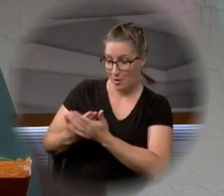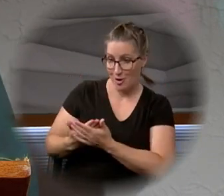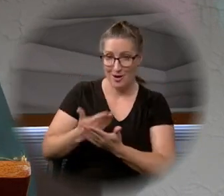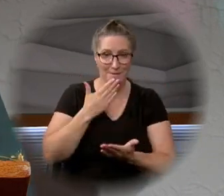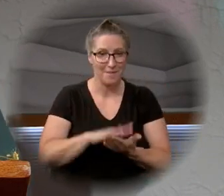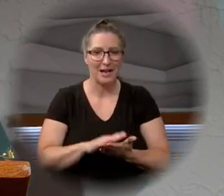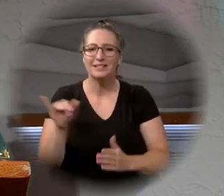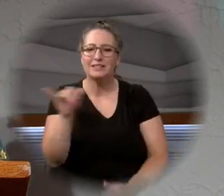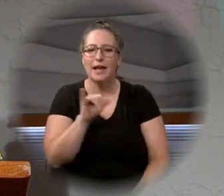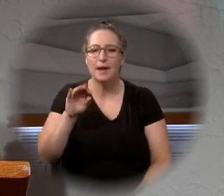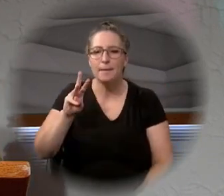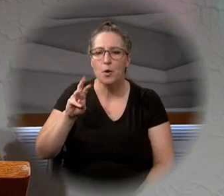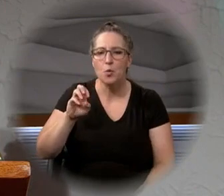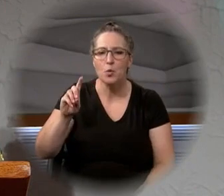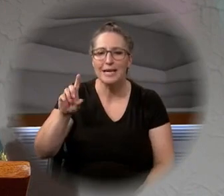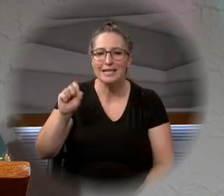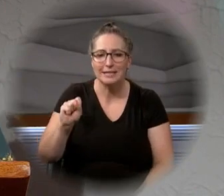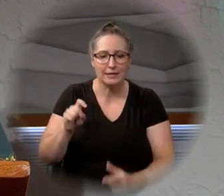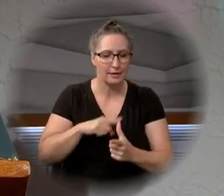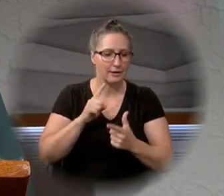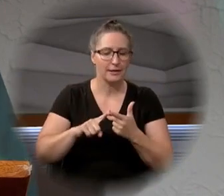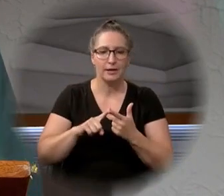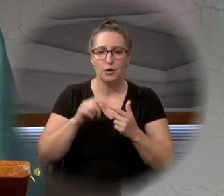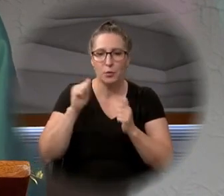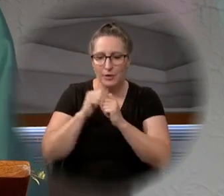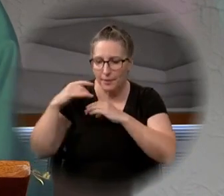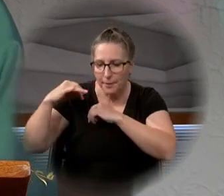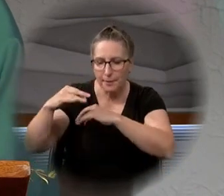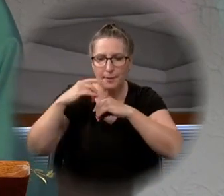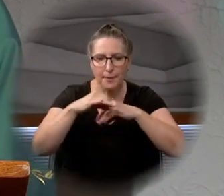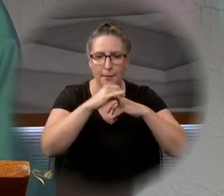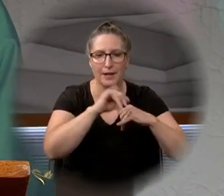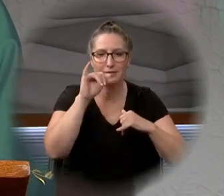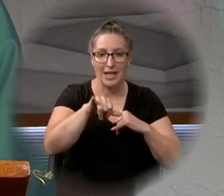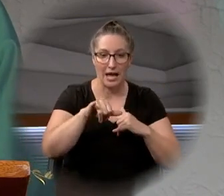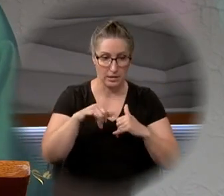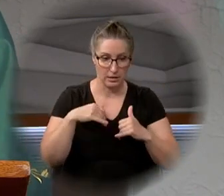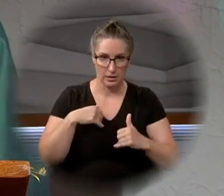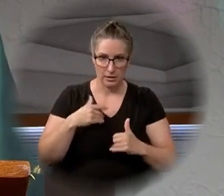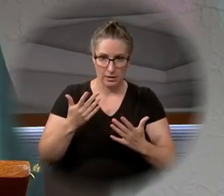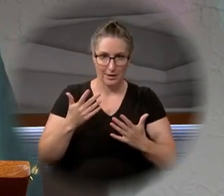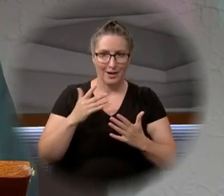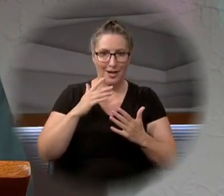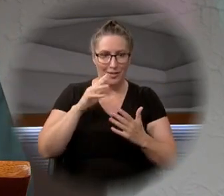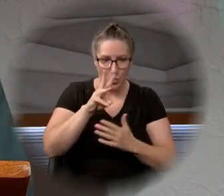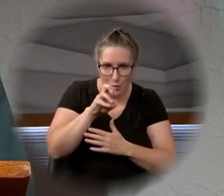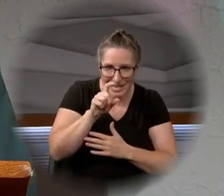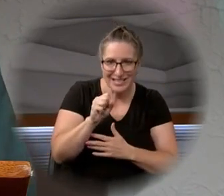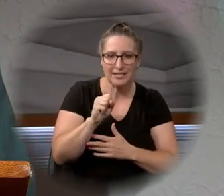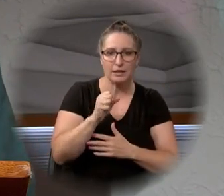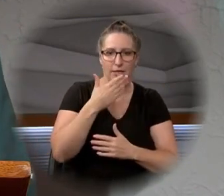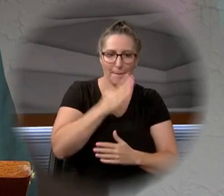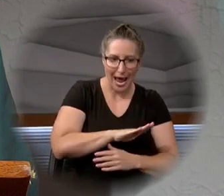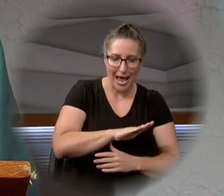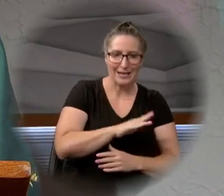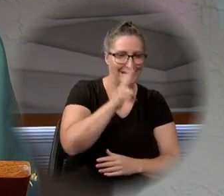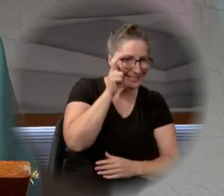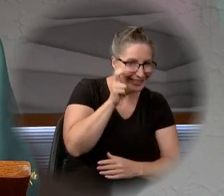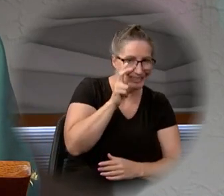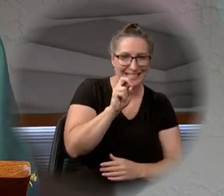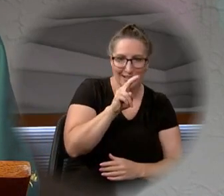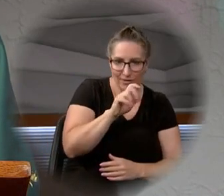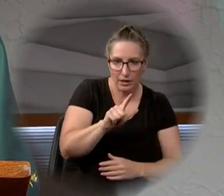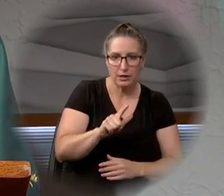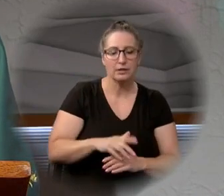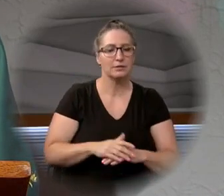that in the midst of all the good and all the good people and striving to be faithful and living the gospel, there's evil in our